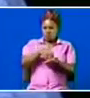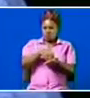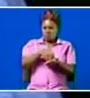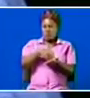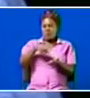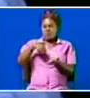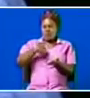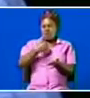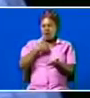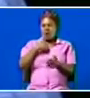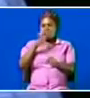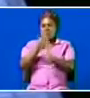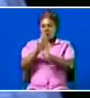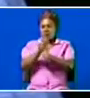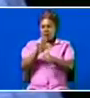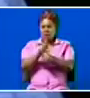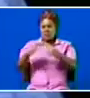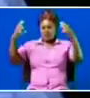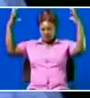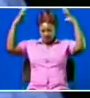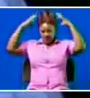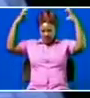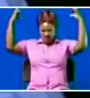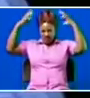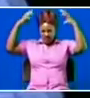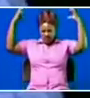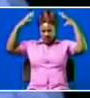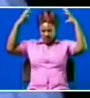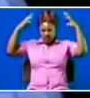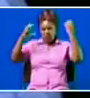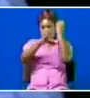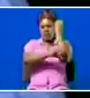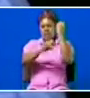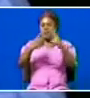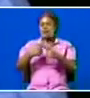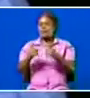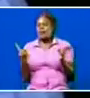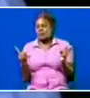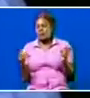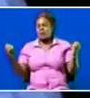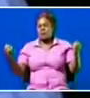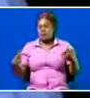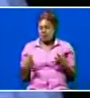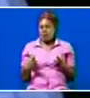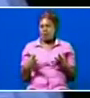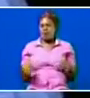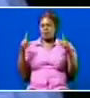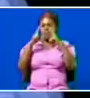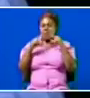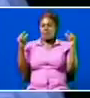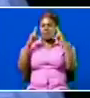had a lot of heavy rains in the country. But clearly, the